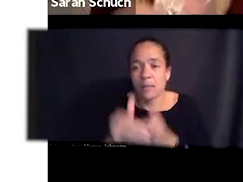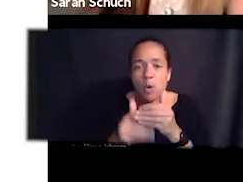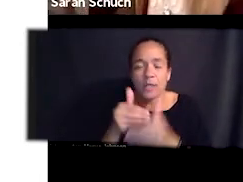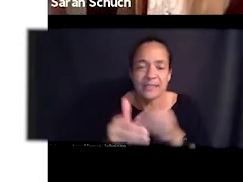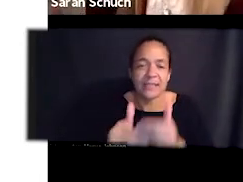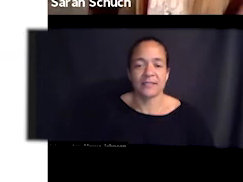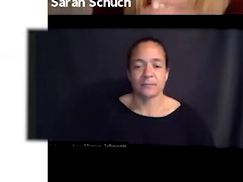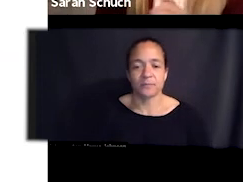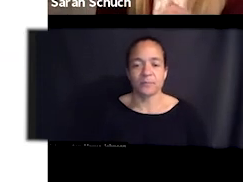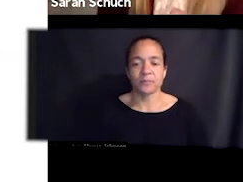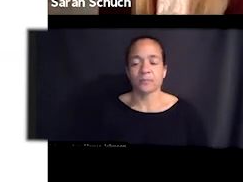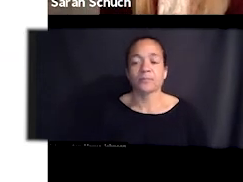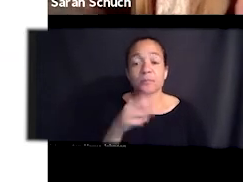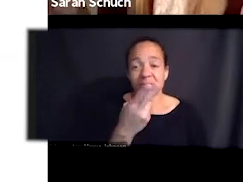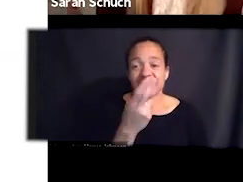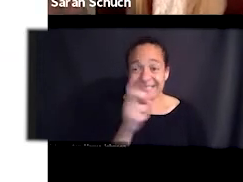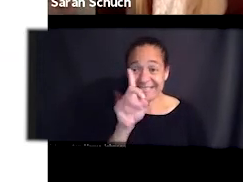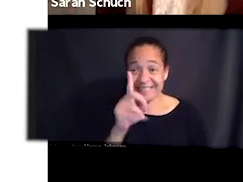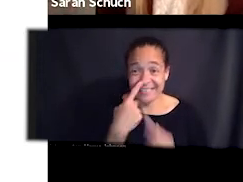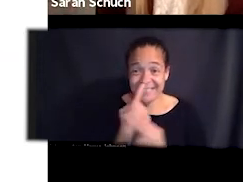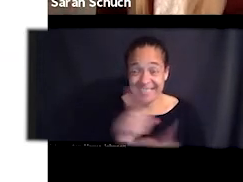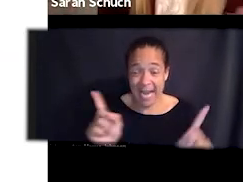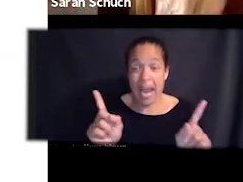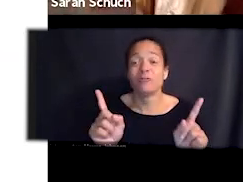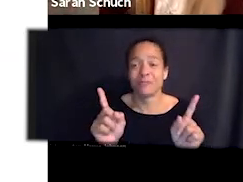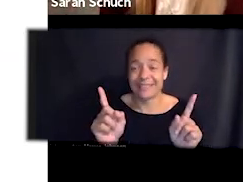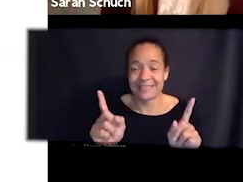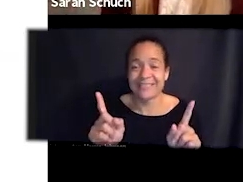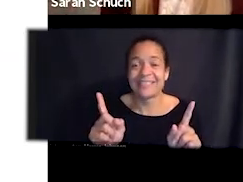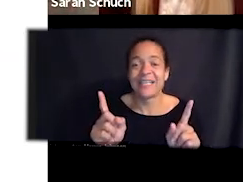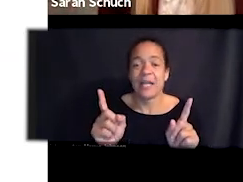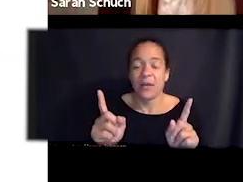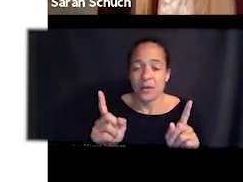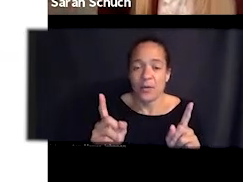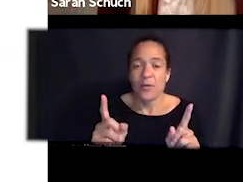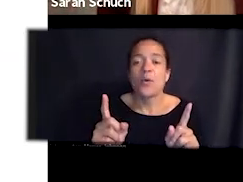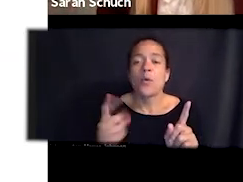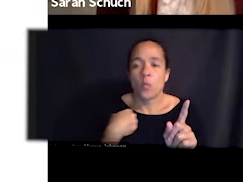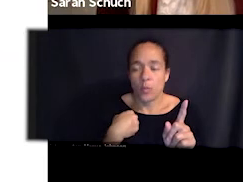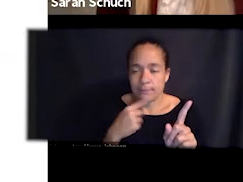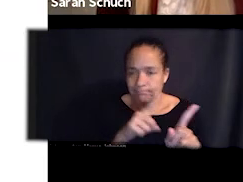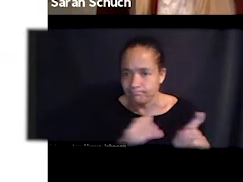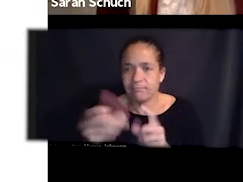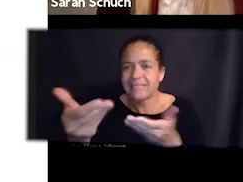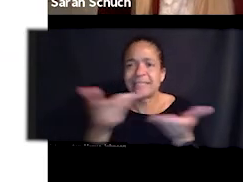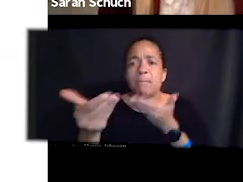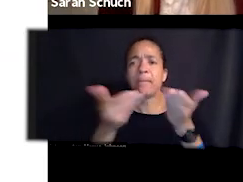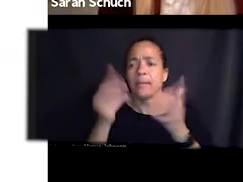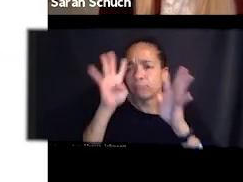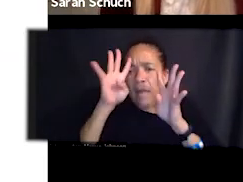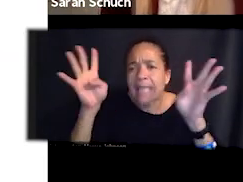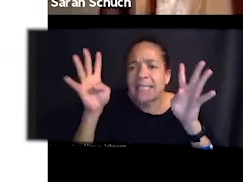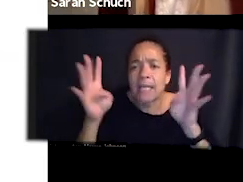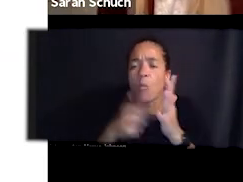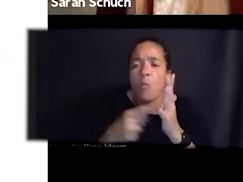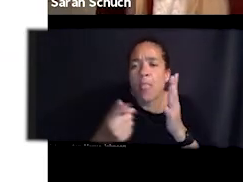So he announced it, right? So we were gonna start having people submit ideas for what they would like to see happen in their